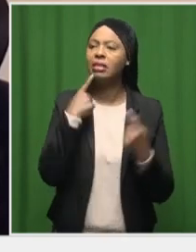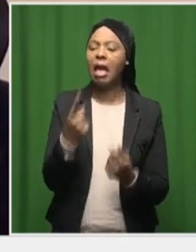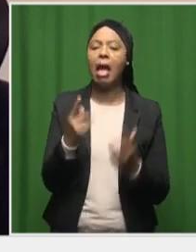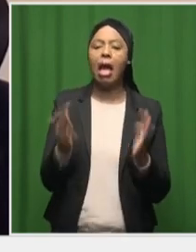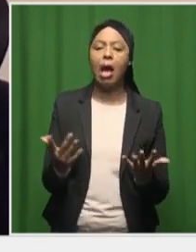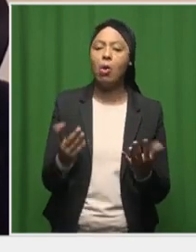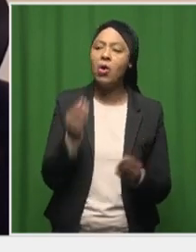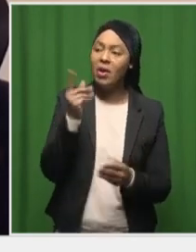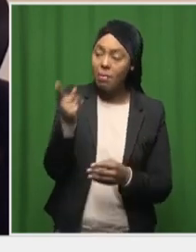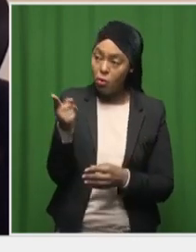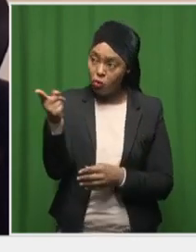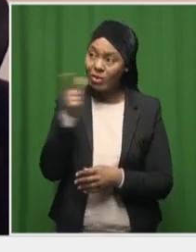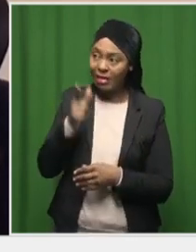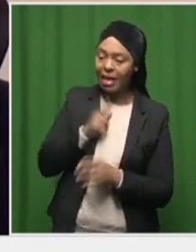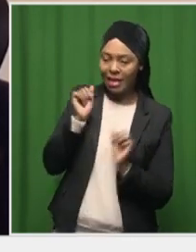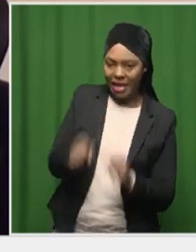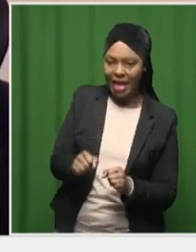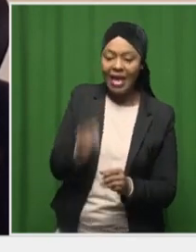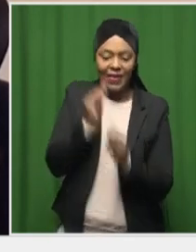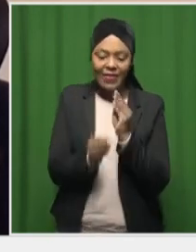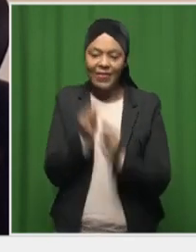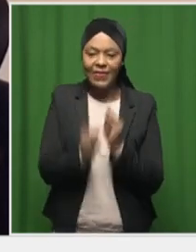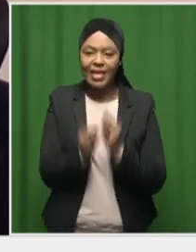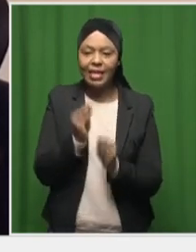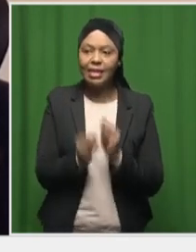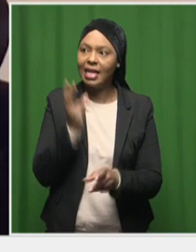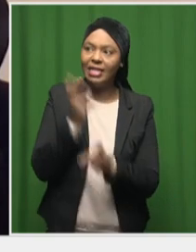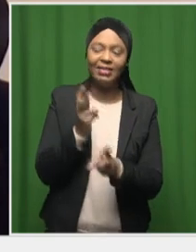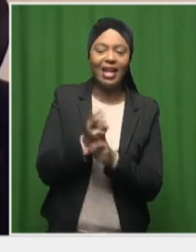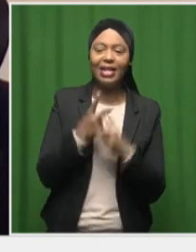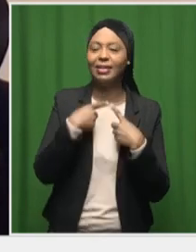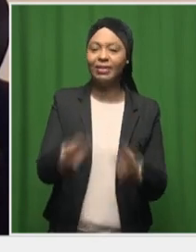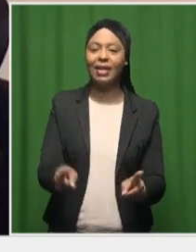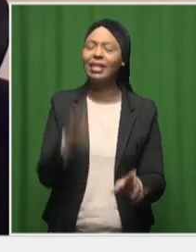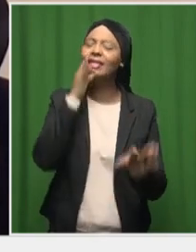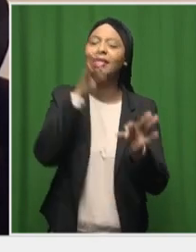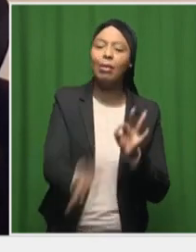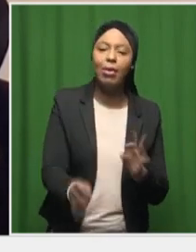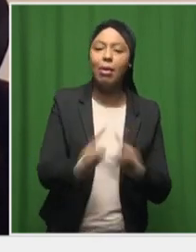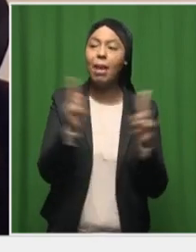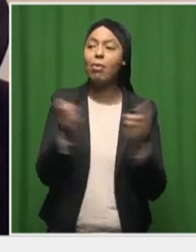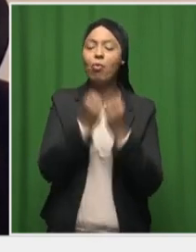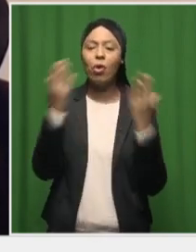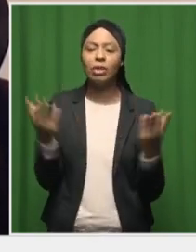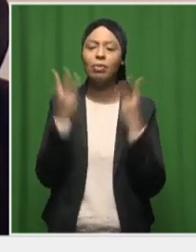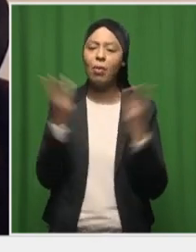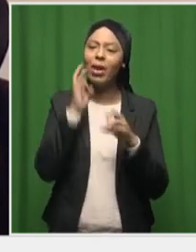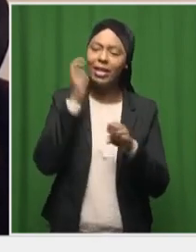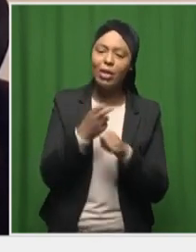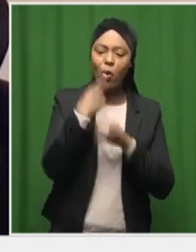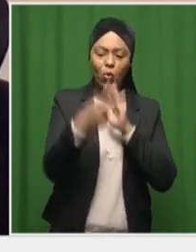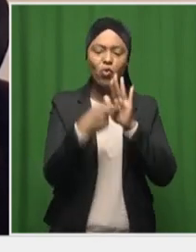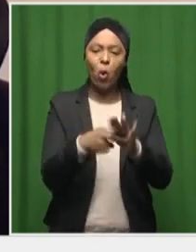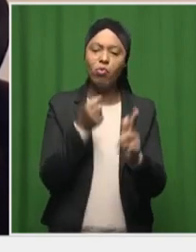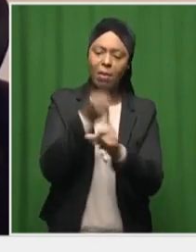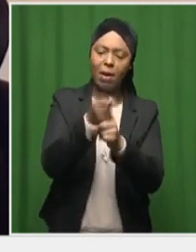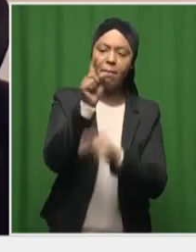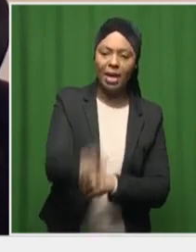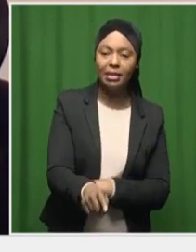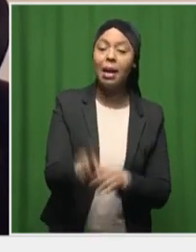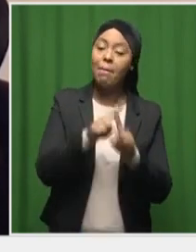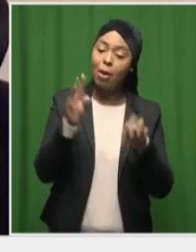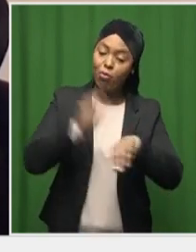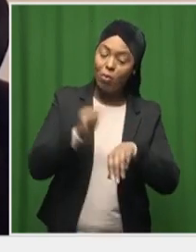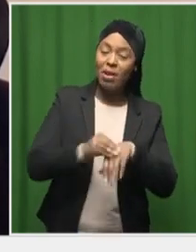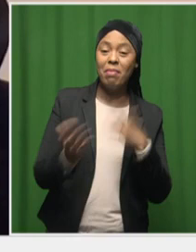to fix this. However, there are so many people at play here to get through, and perhaps it's the corruption at the center of it all